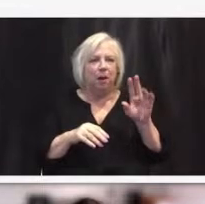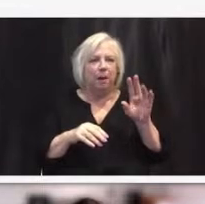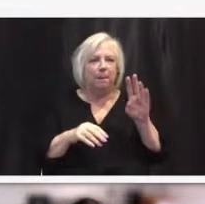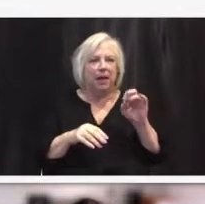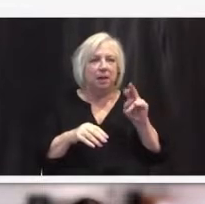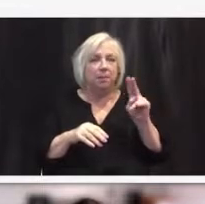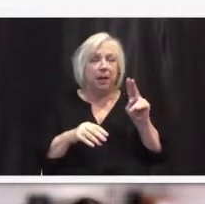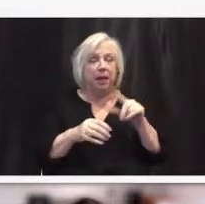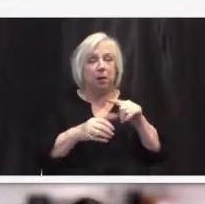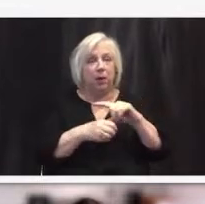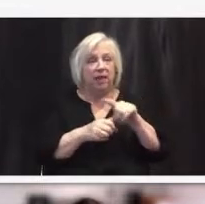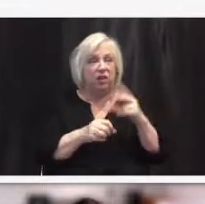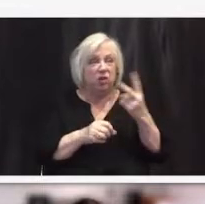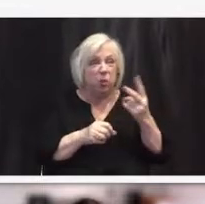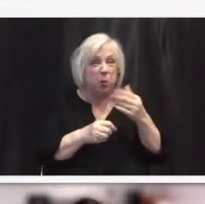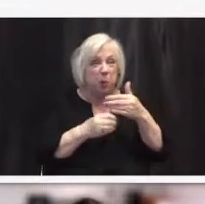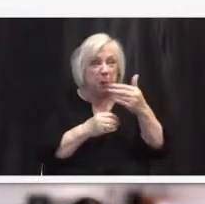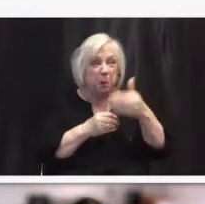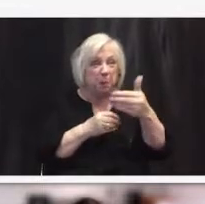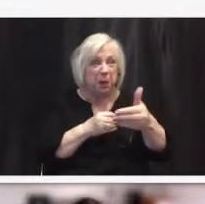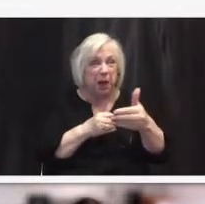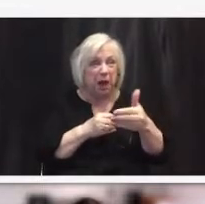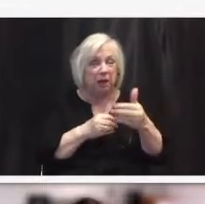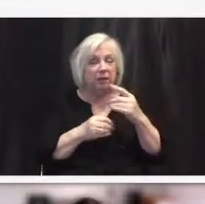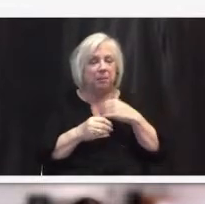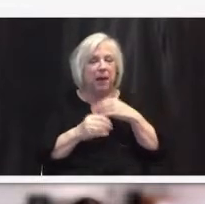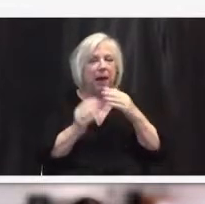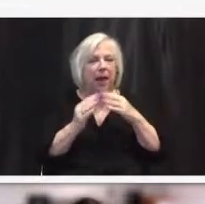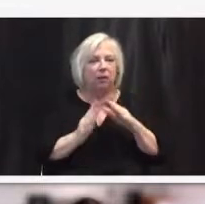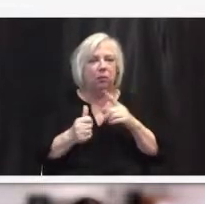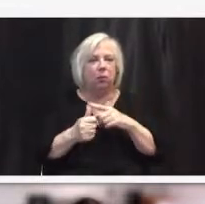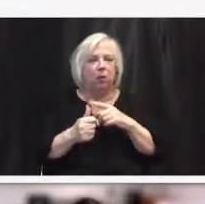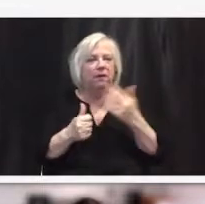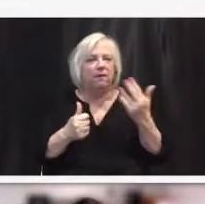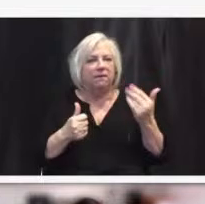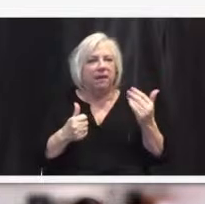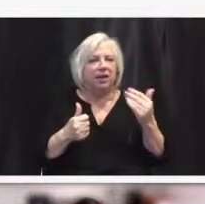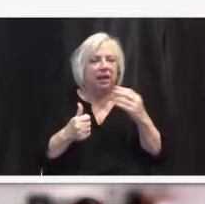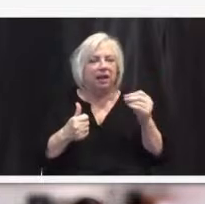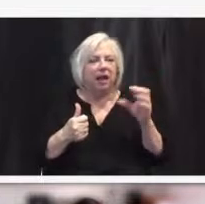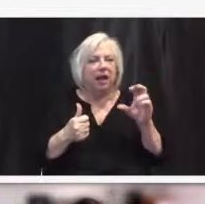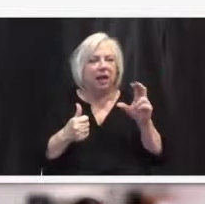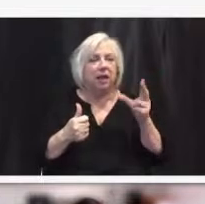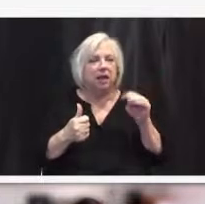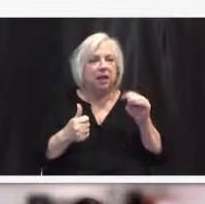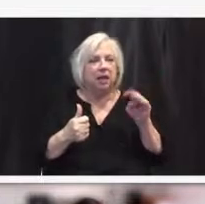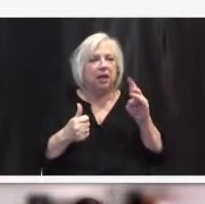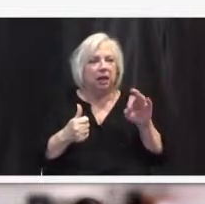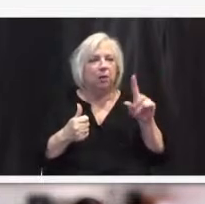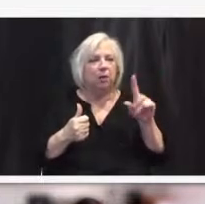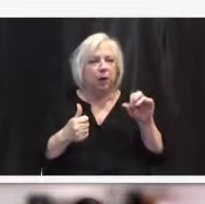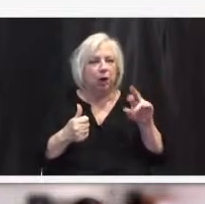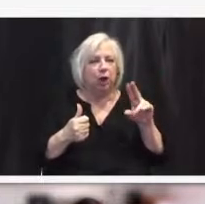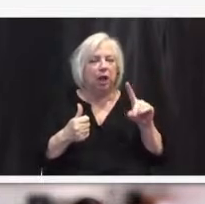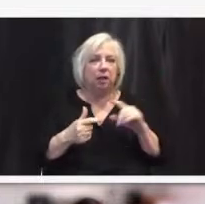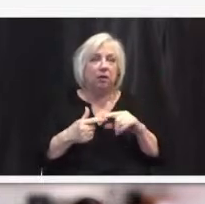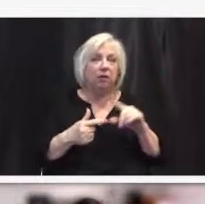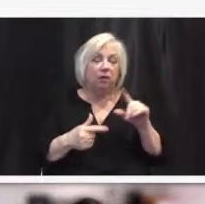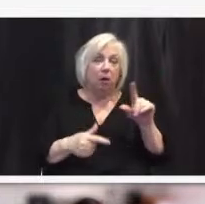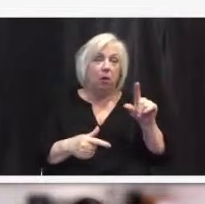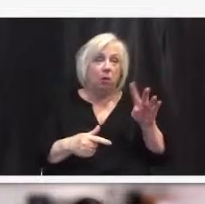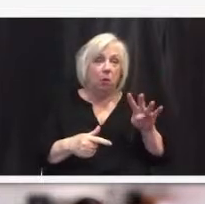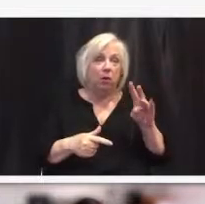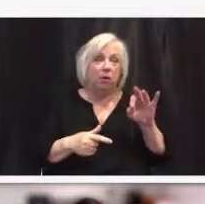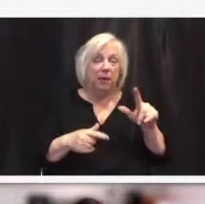my house. One is on the corner of 15th and Cumberland. So just quarter mile is kind of a